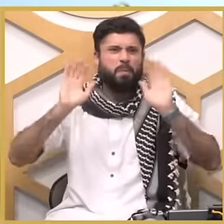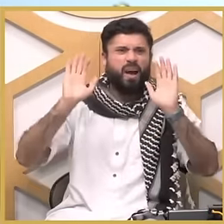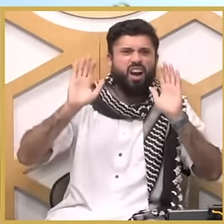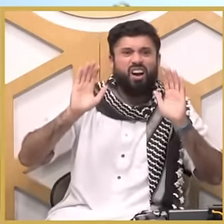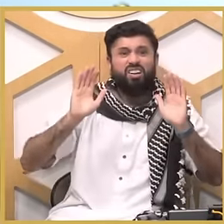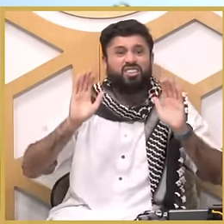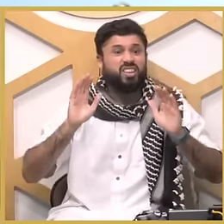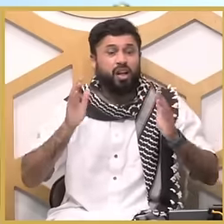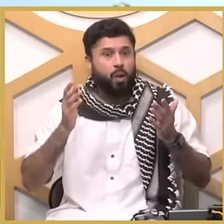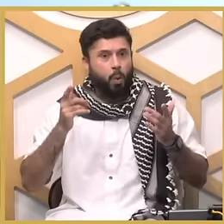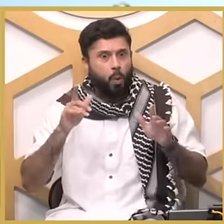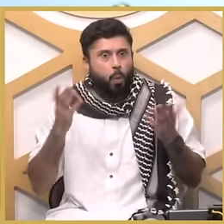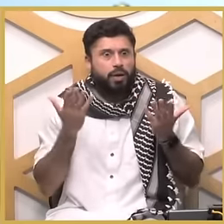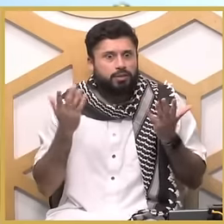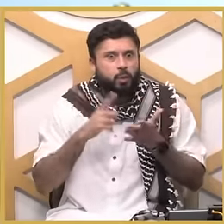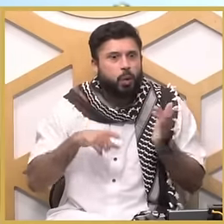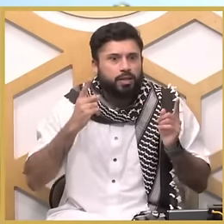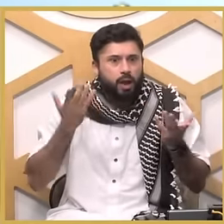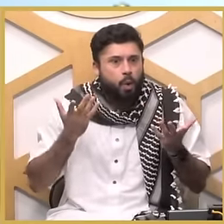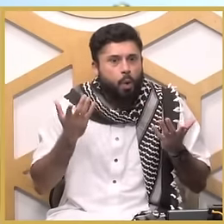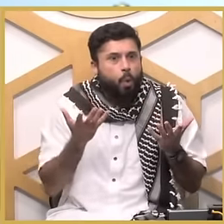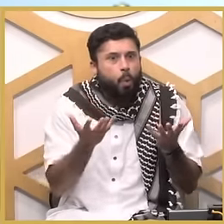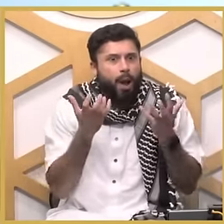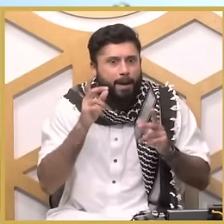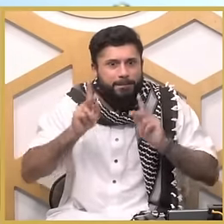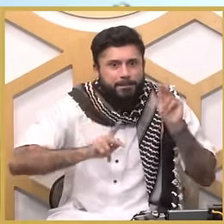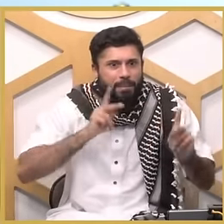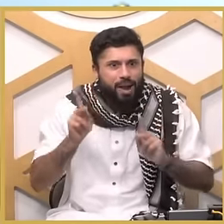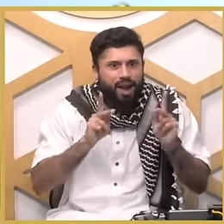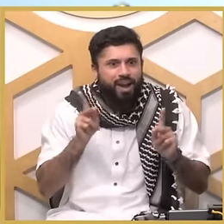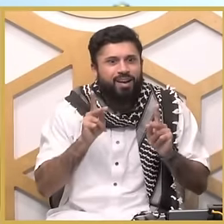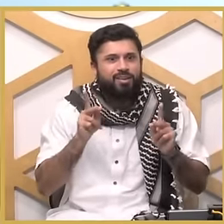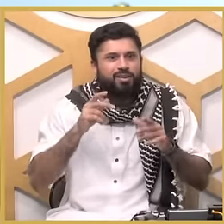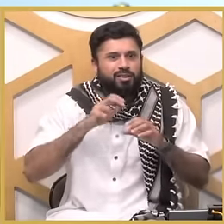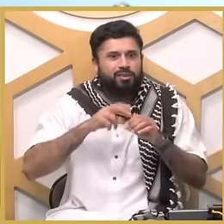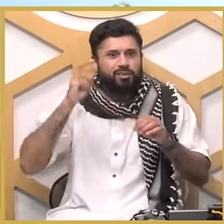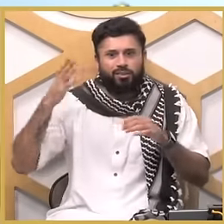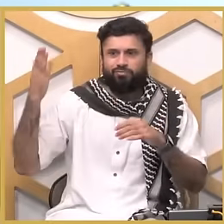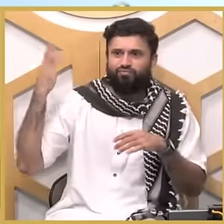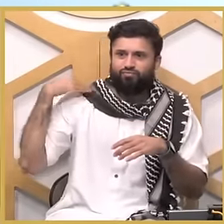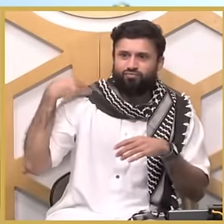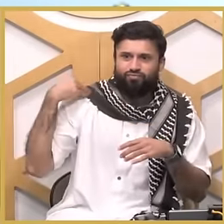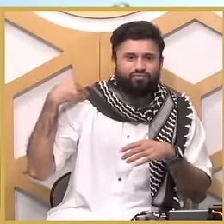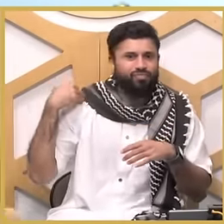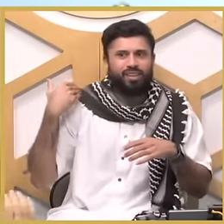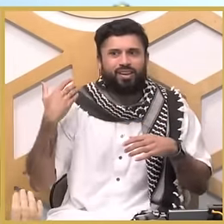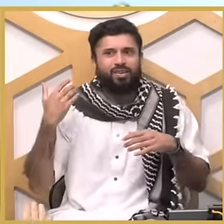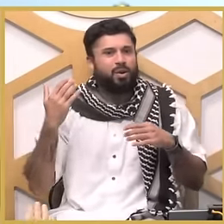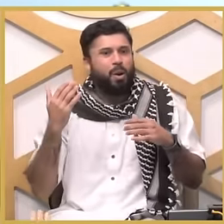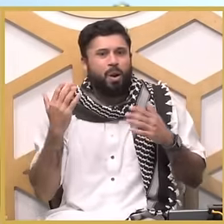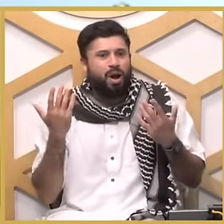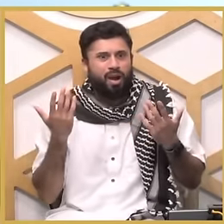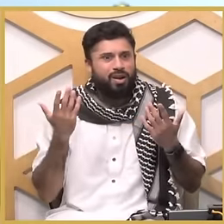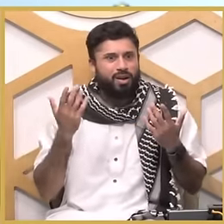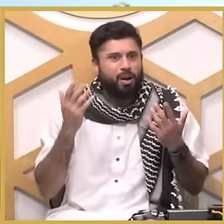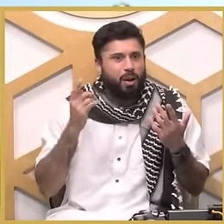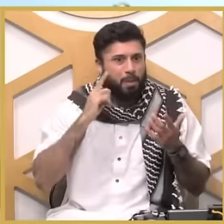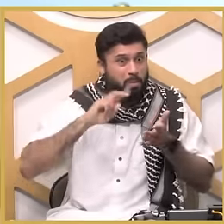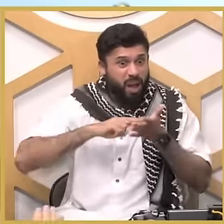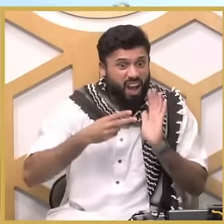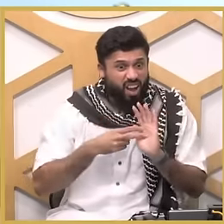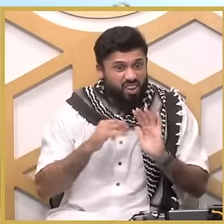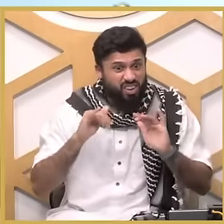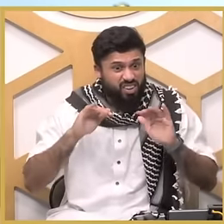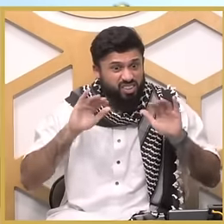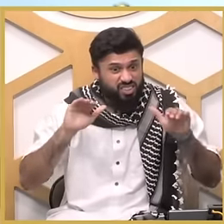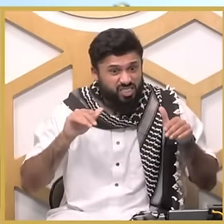in effect, that's what you're really saying. If you gave it up for the people, then were you ever really doing it for Allah subhanahu wa ta'ala? That doesn't mean don't